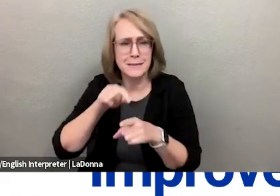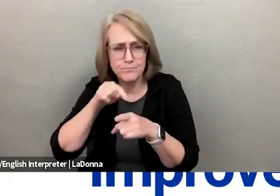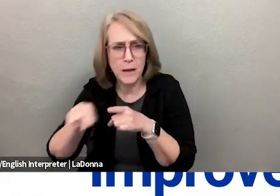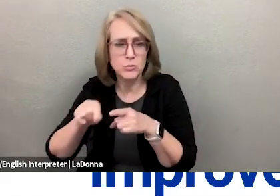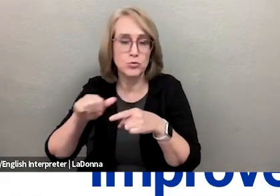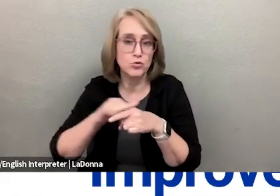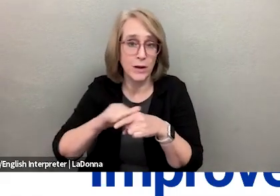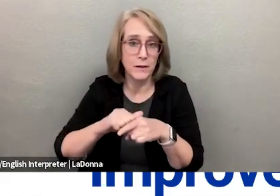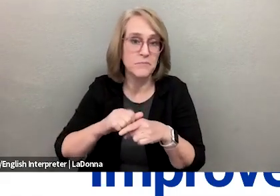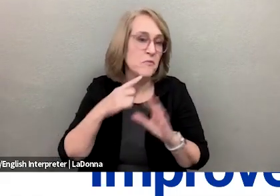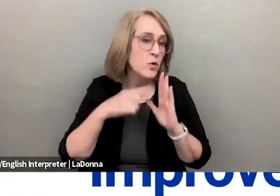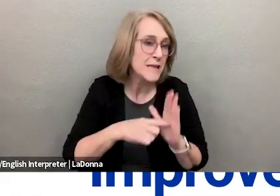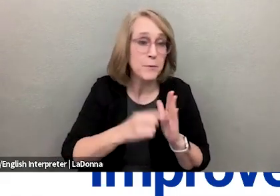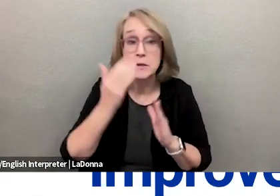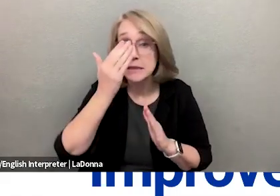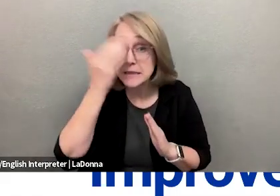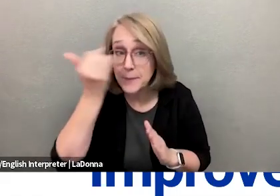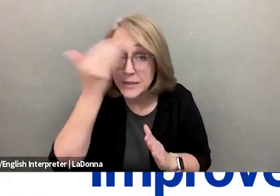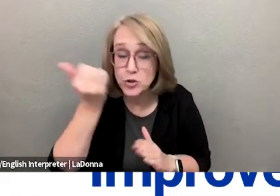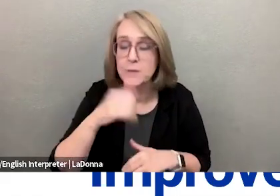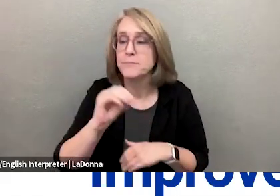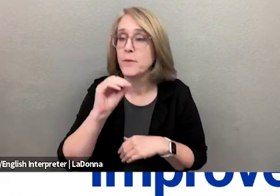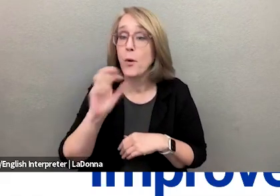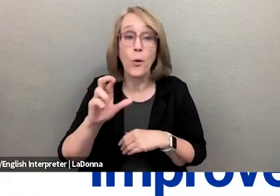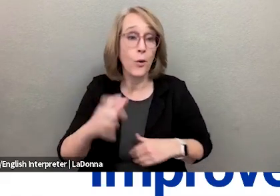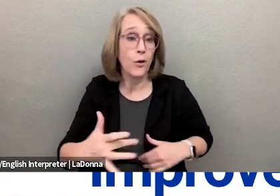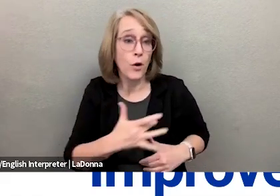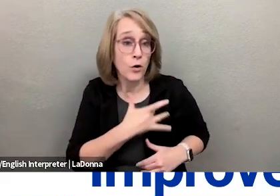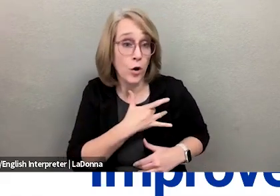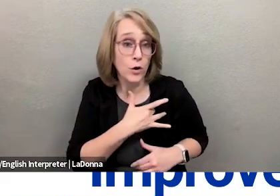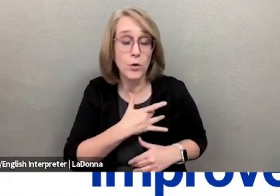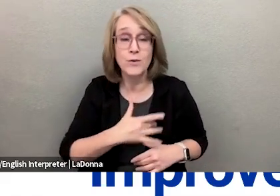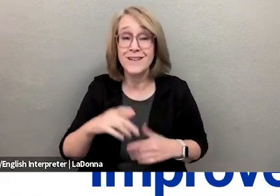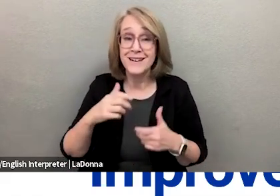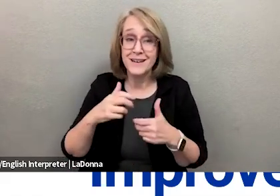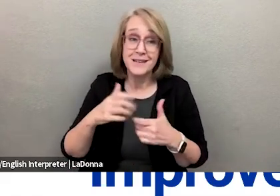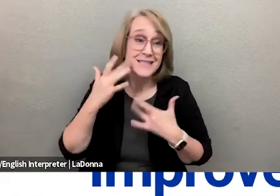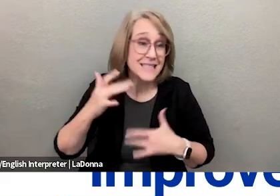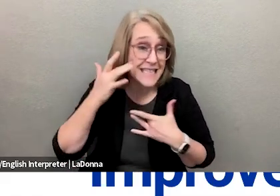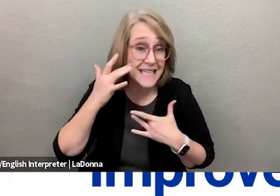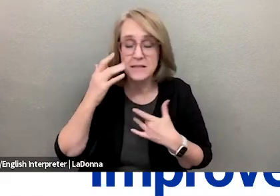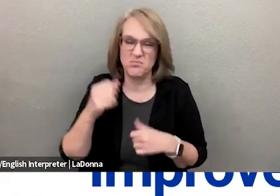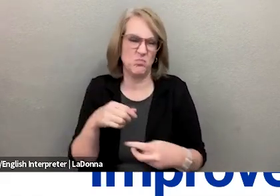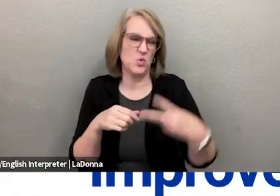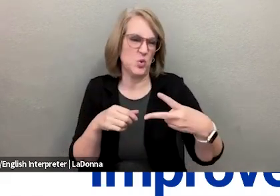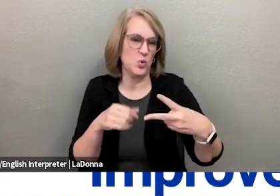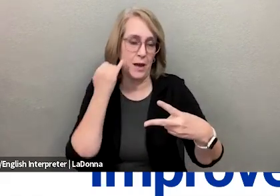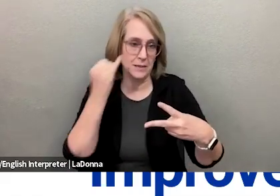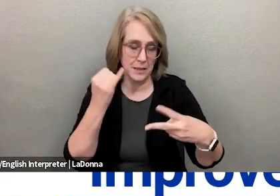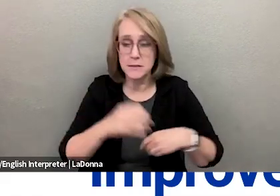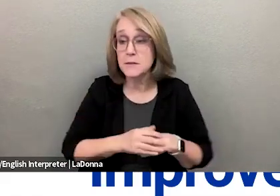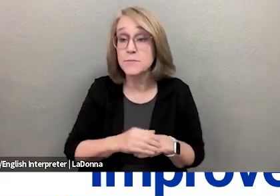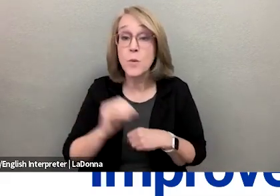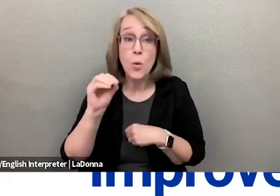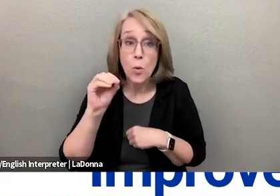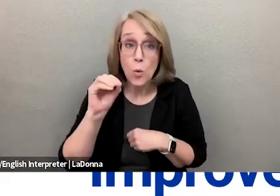areas such as dementia, in areas such as cardiovascular disease as two examples. They can create advanced roles that allow direct